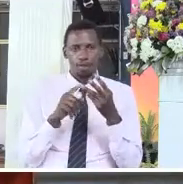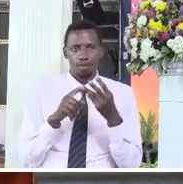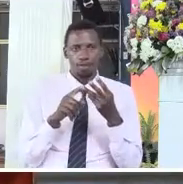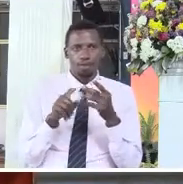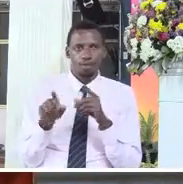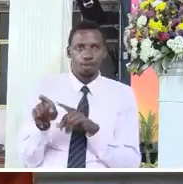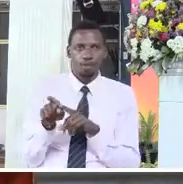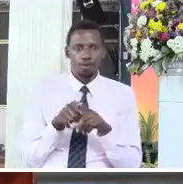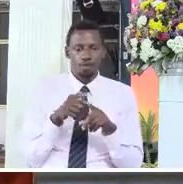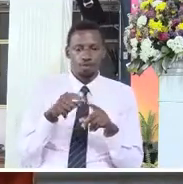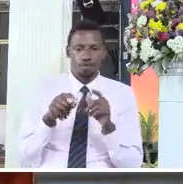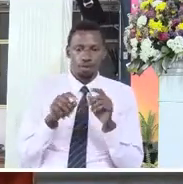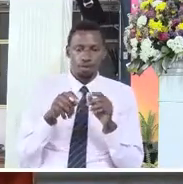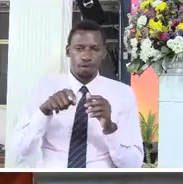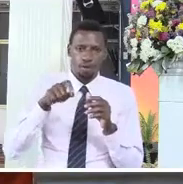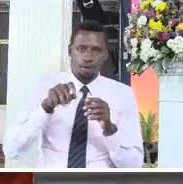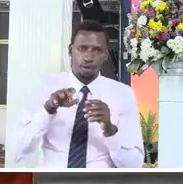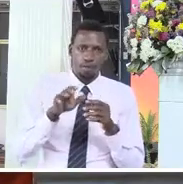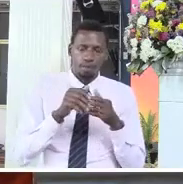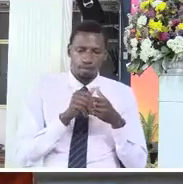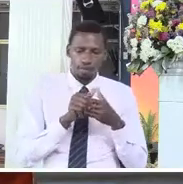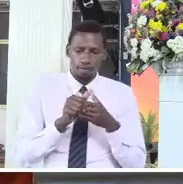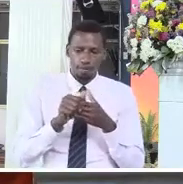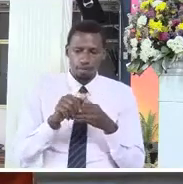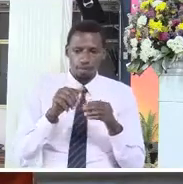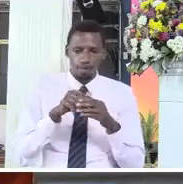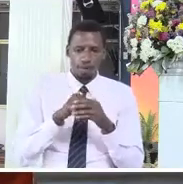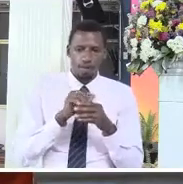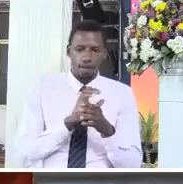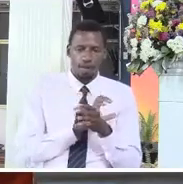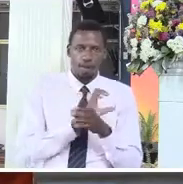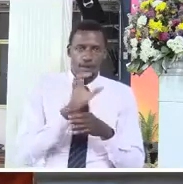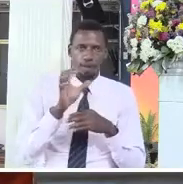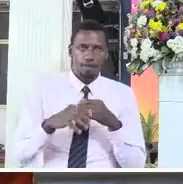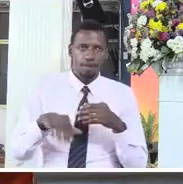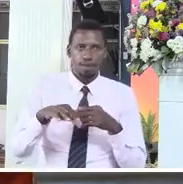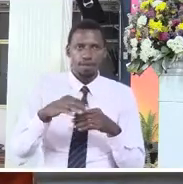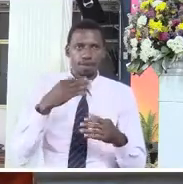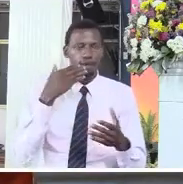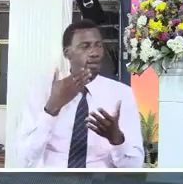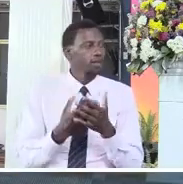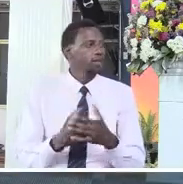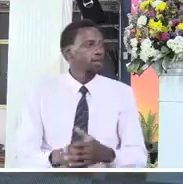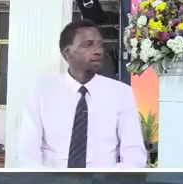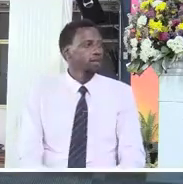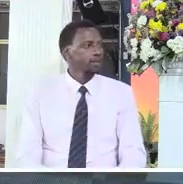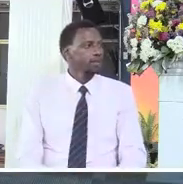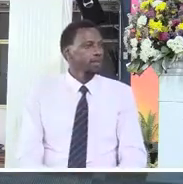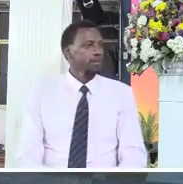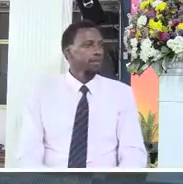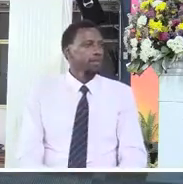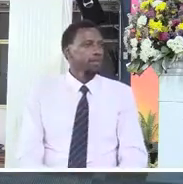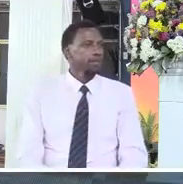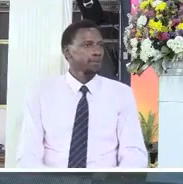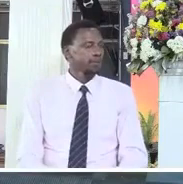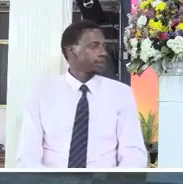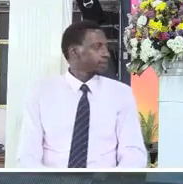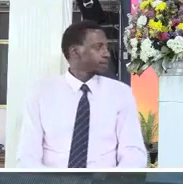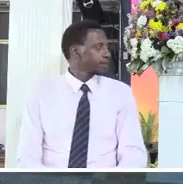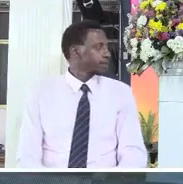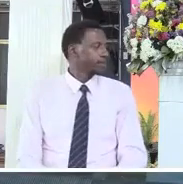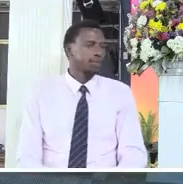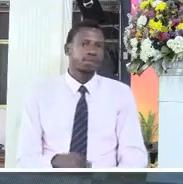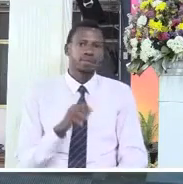also need your guidance in the career path. Yeah, thank you. Thanks, Natalie. Elder Opere, your closing